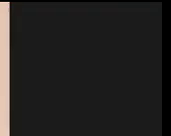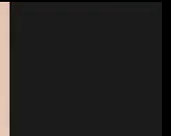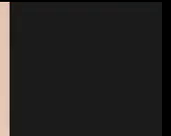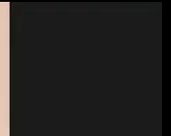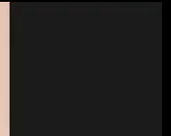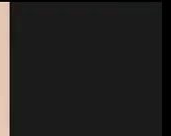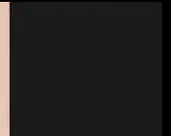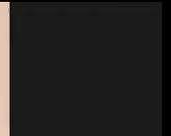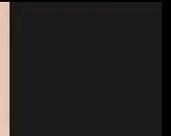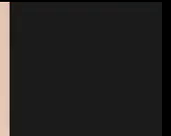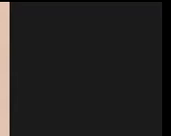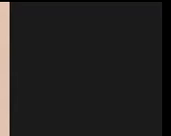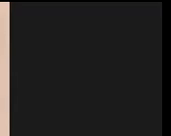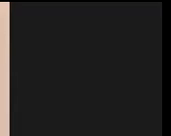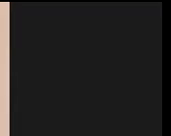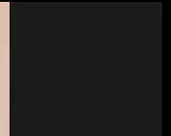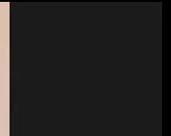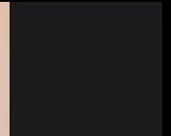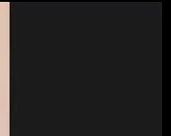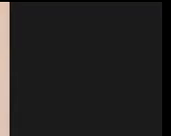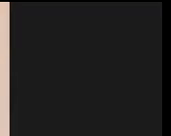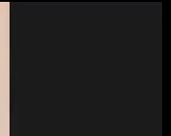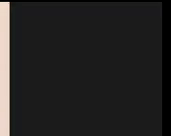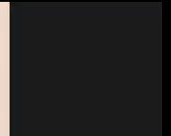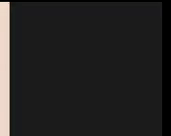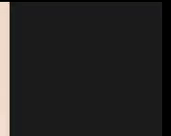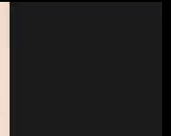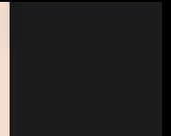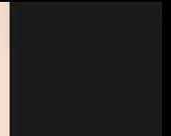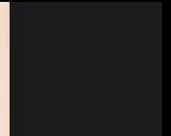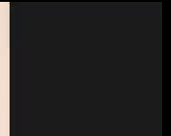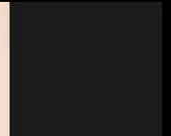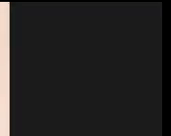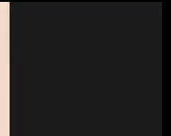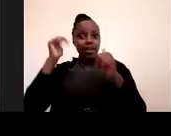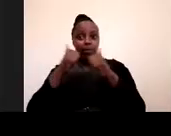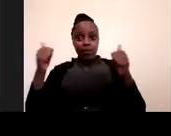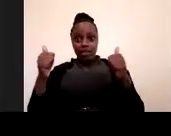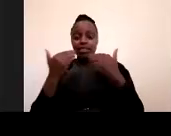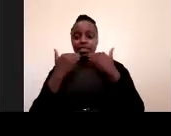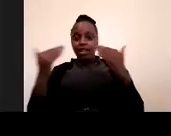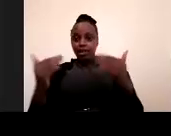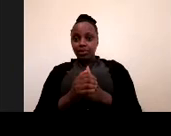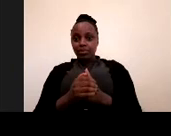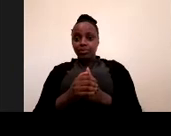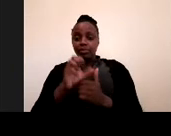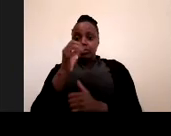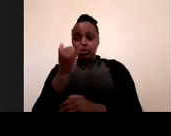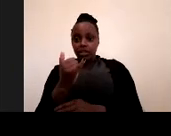Thank you. Thank you. Can you hear me? I hope so. Perfectly. Yeah, okay, but I don't